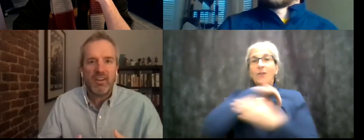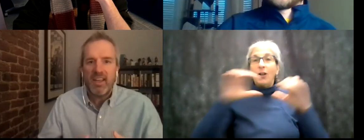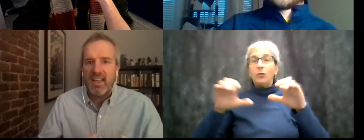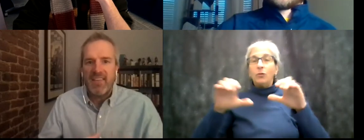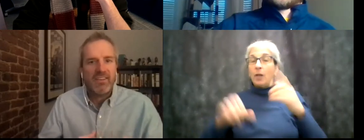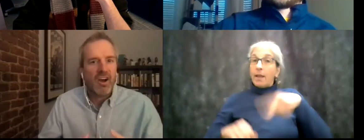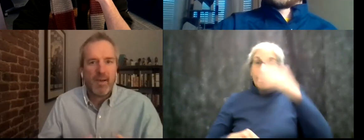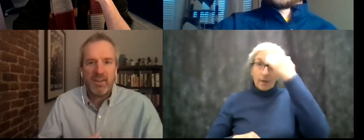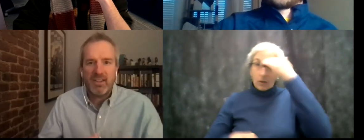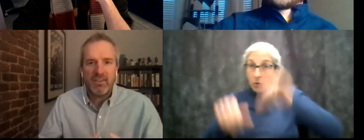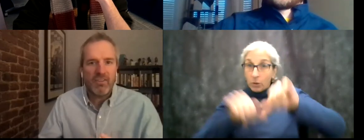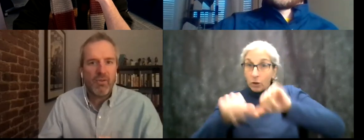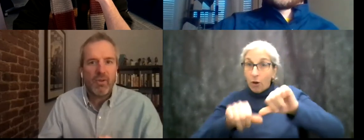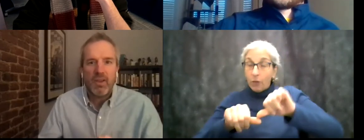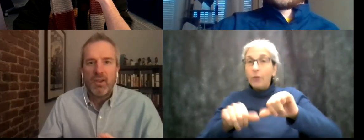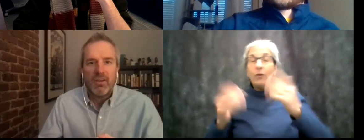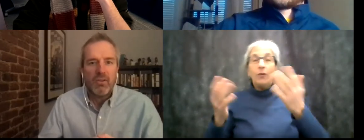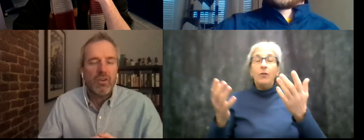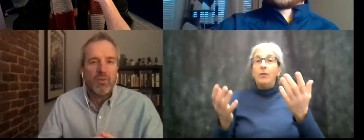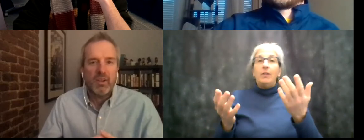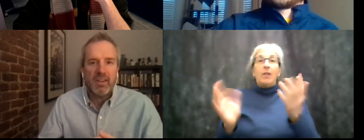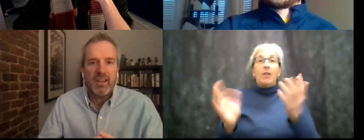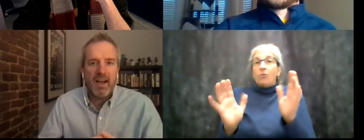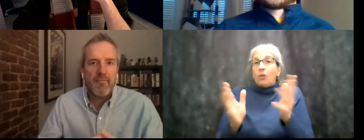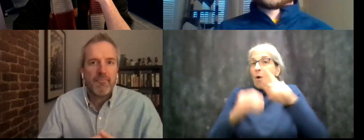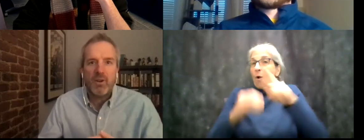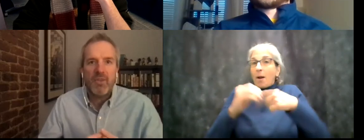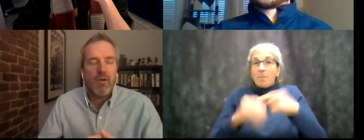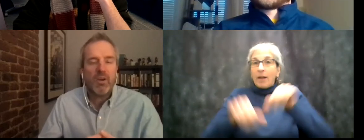other and they talk about each other. So you can really,